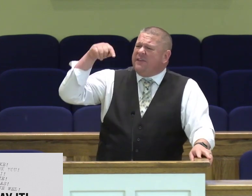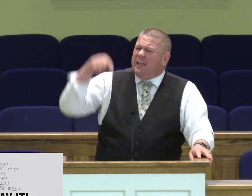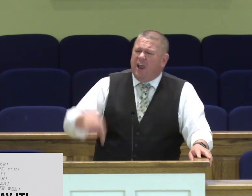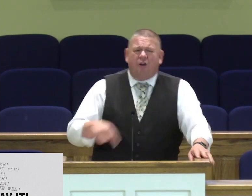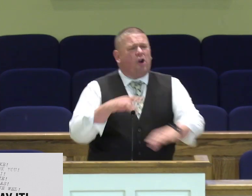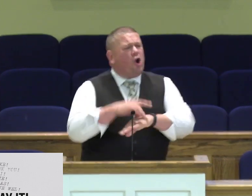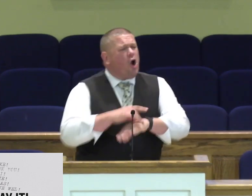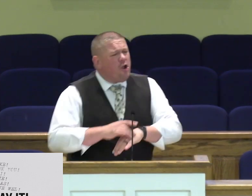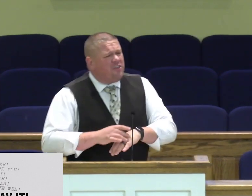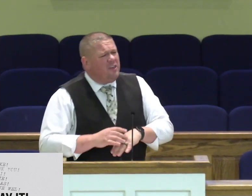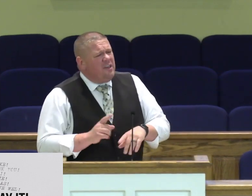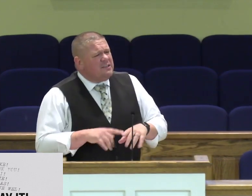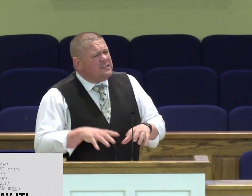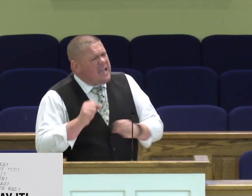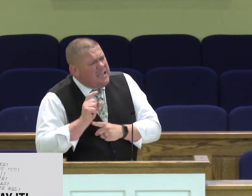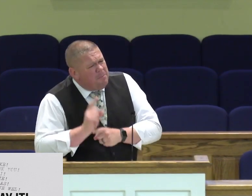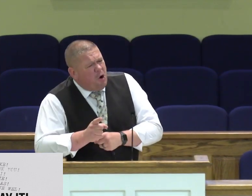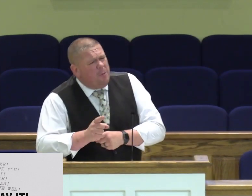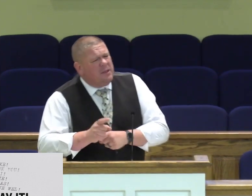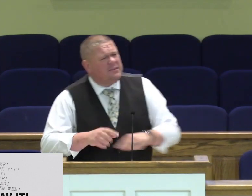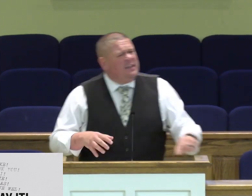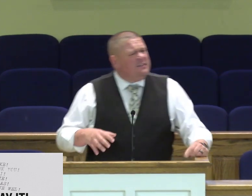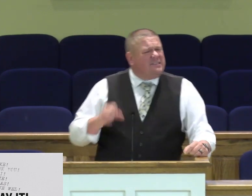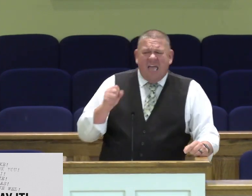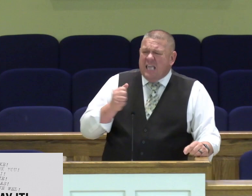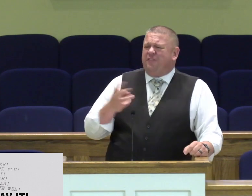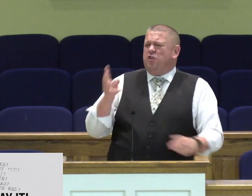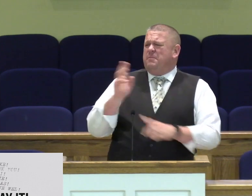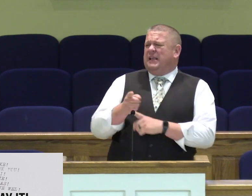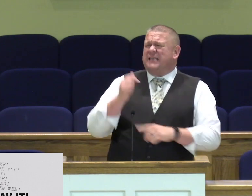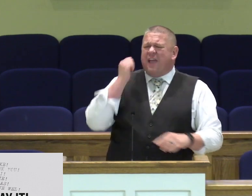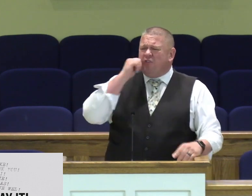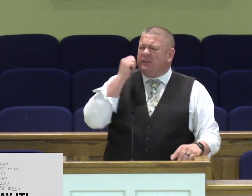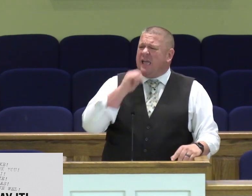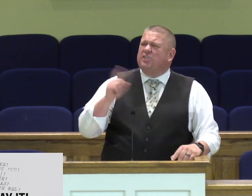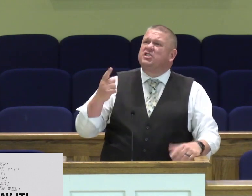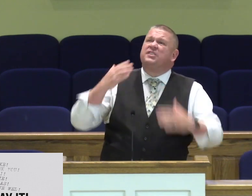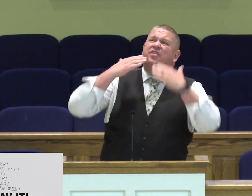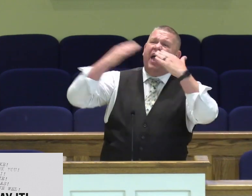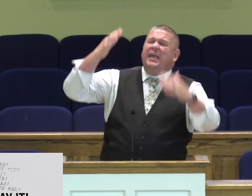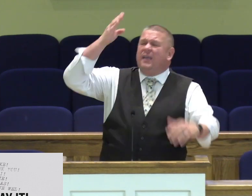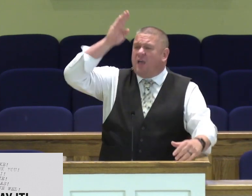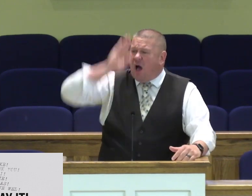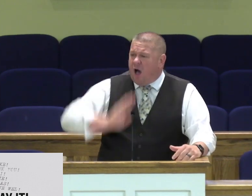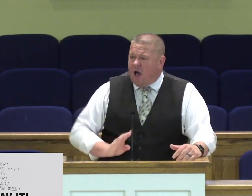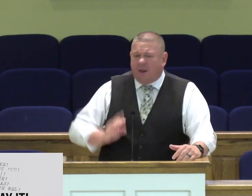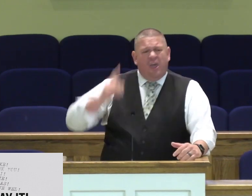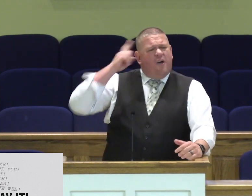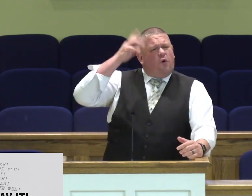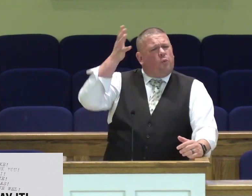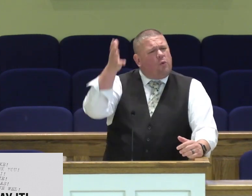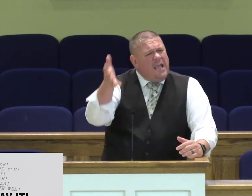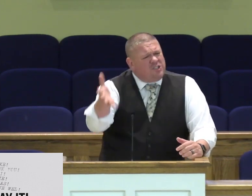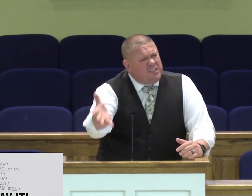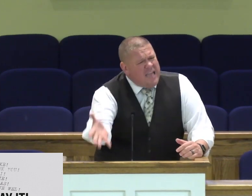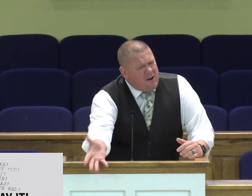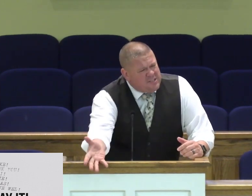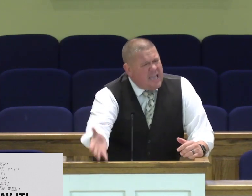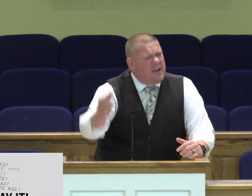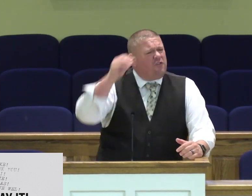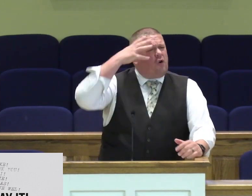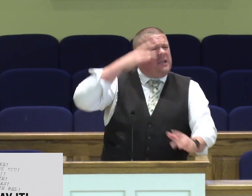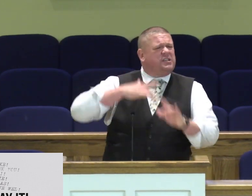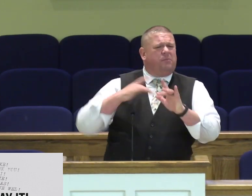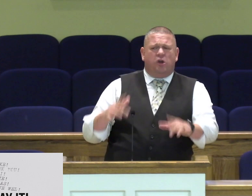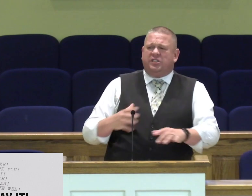But even here on earth, to take a moment, to take a few minutes every day and just thank God for reaching down His